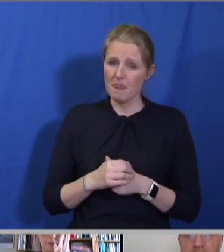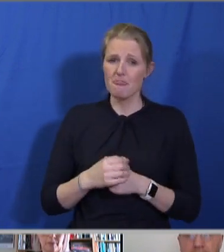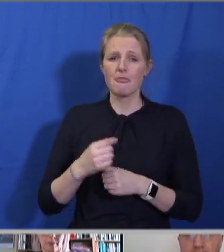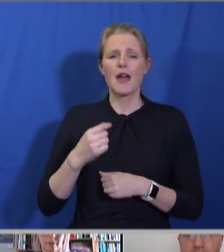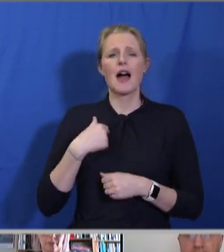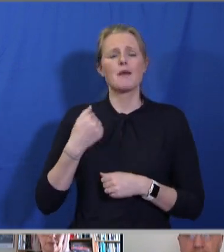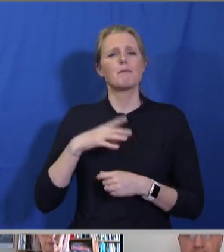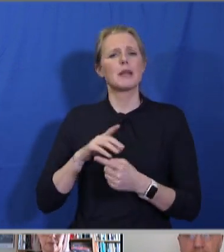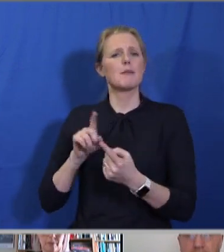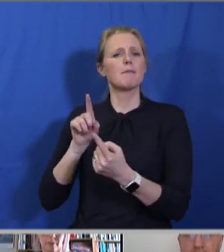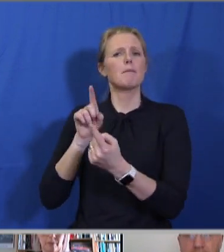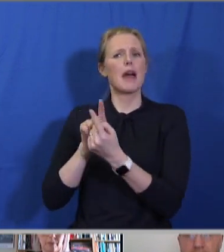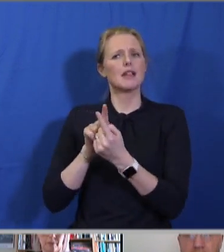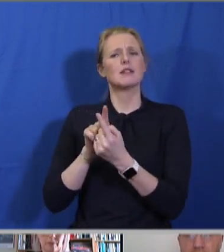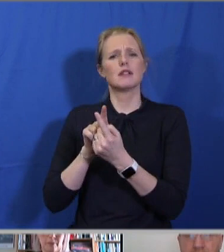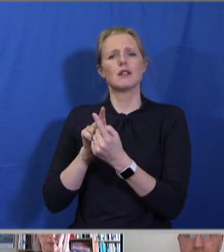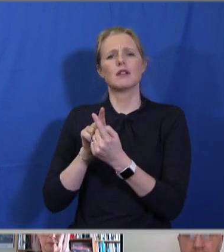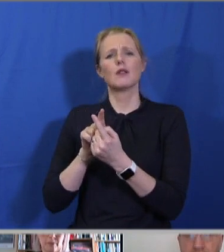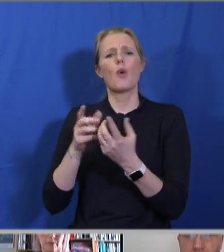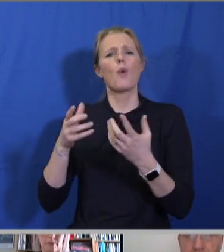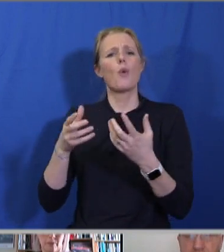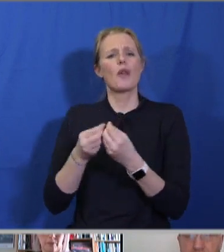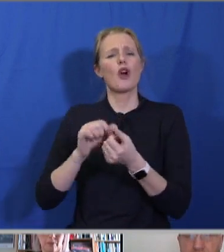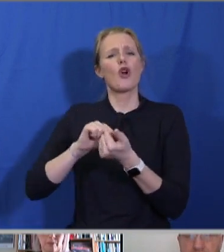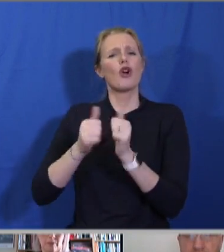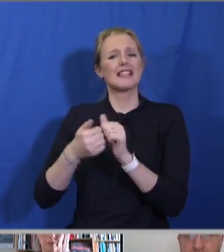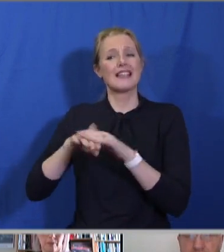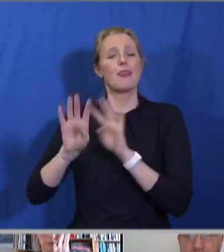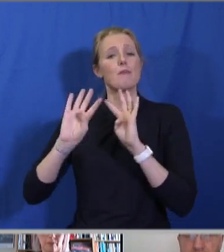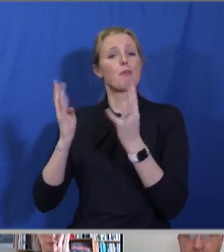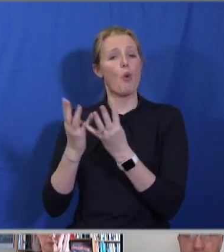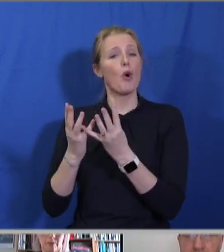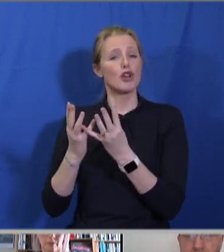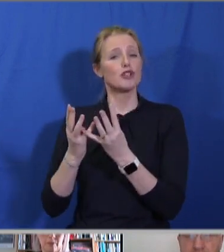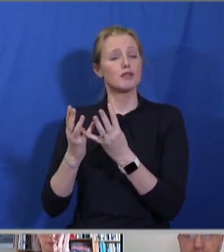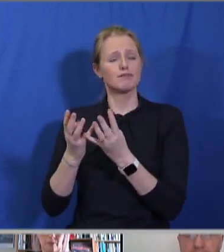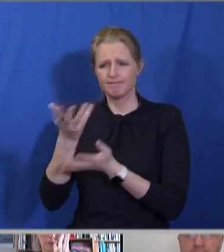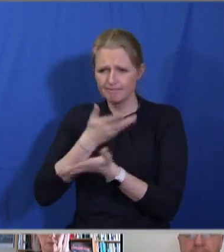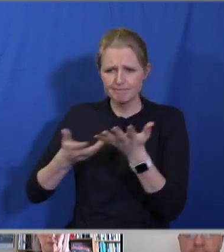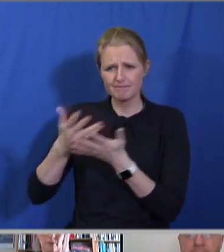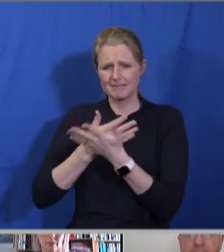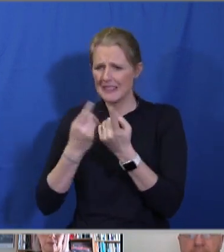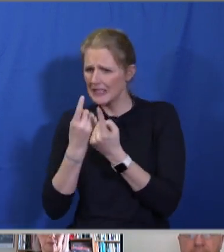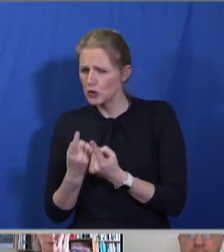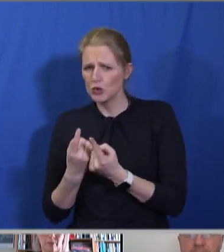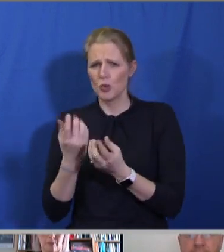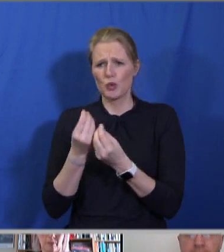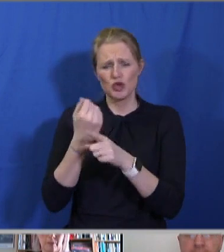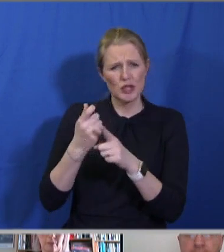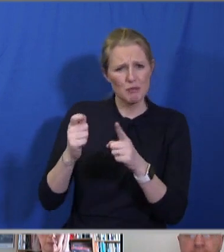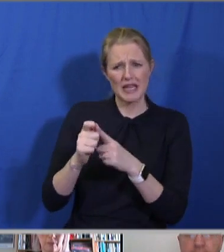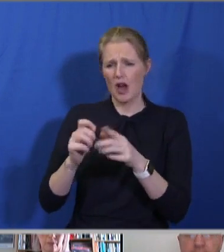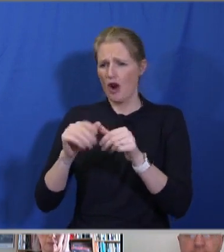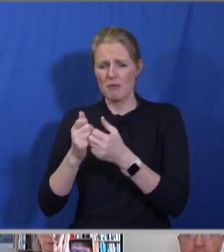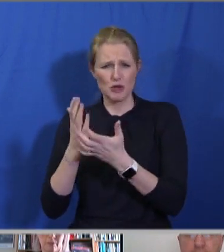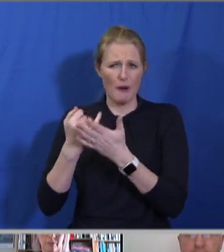month ago, and I'm due back in a couple of weeks' time with colleagues from the board to really talk to understand their issues and to help them understand what we're doing to help